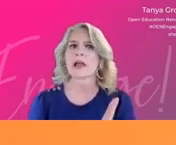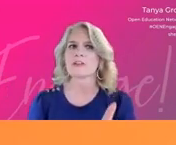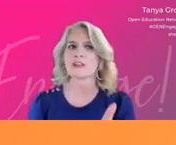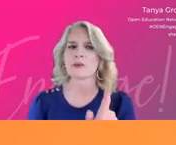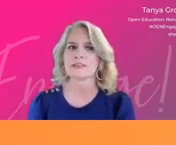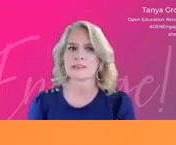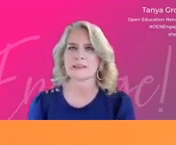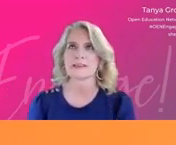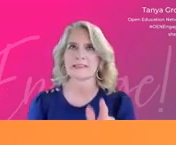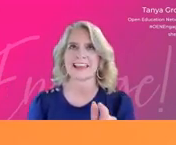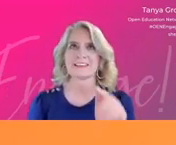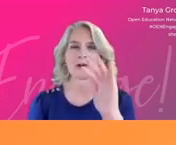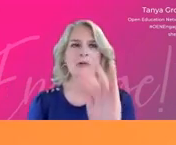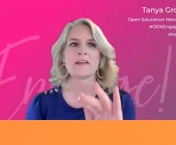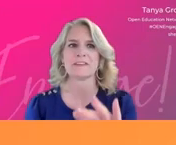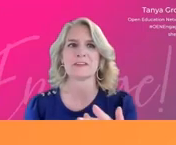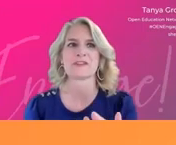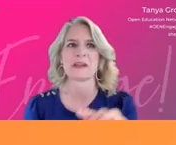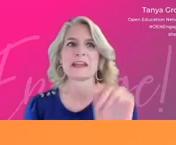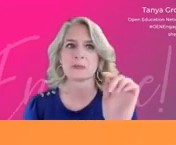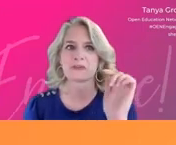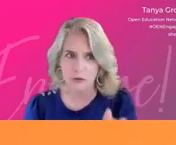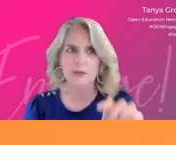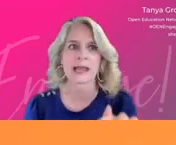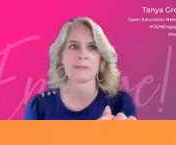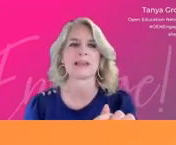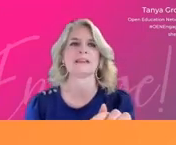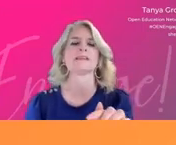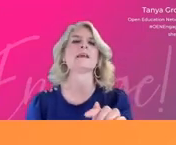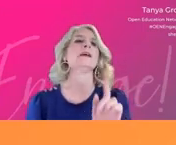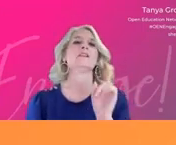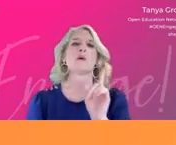No, actually we didn't. I think I said, hold off on the social media because we have too many